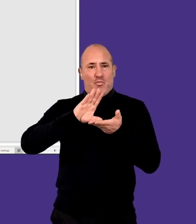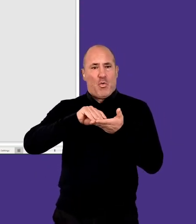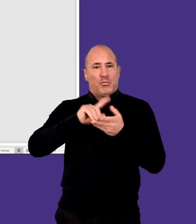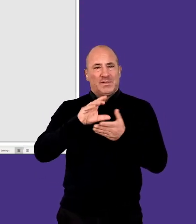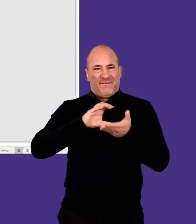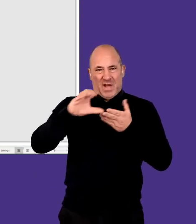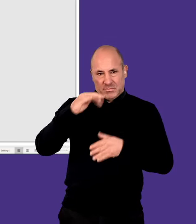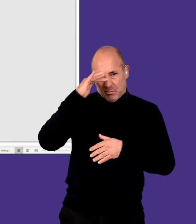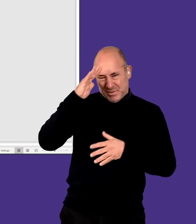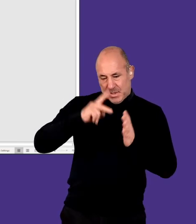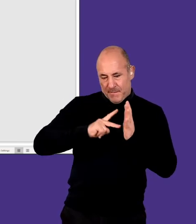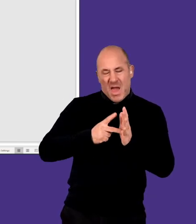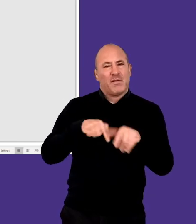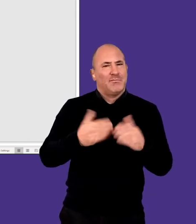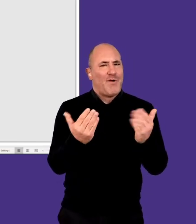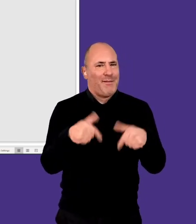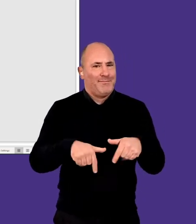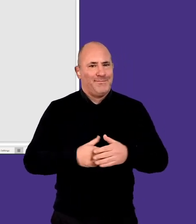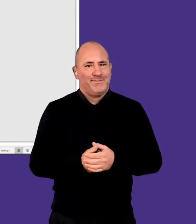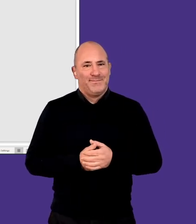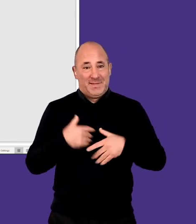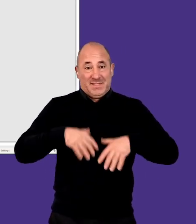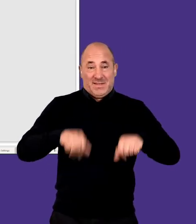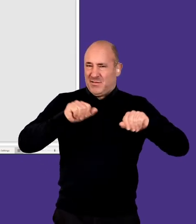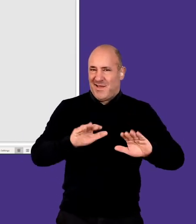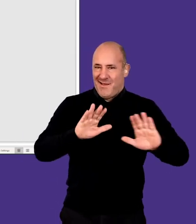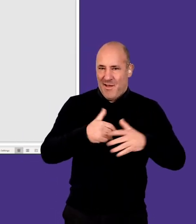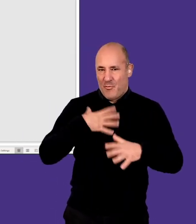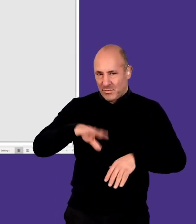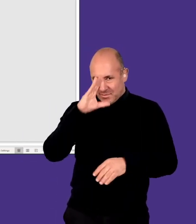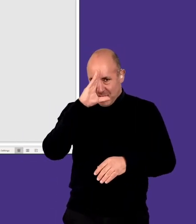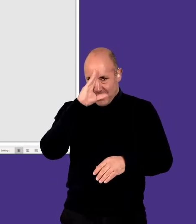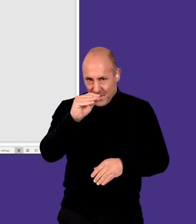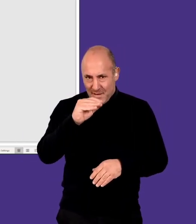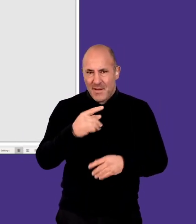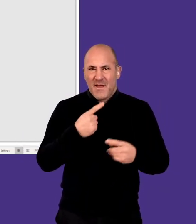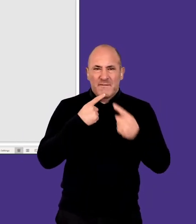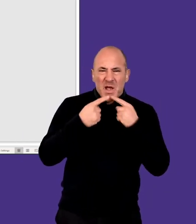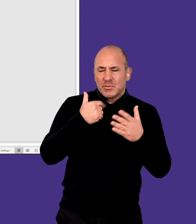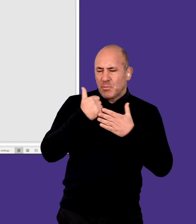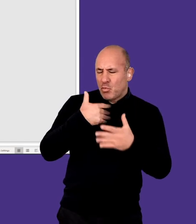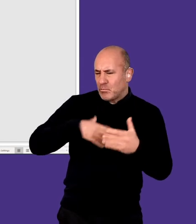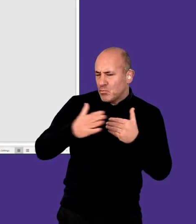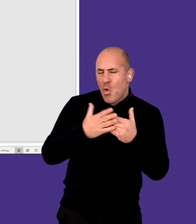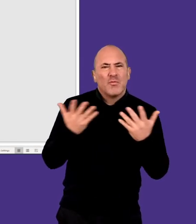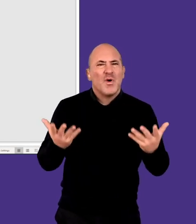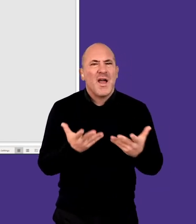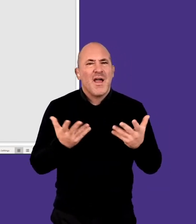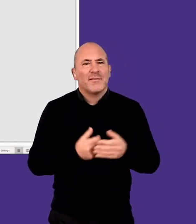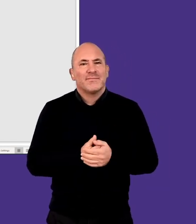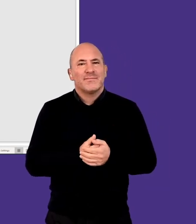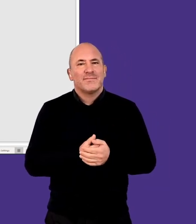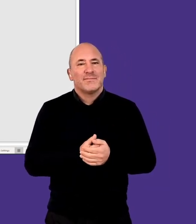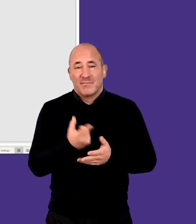the Investment Principles Plan. Before I get started, I wanted to let you know where you can go for more information and support.